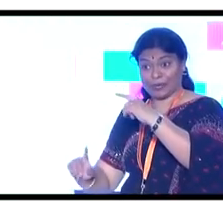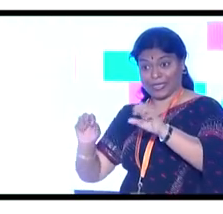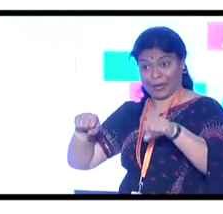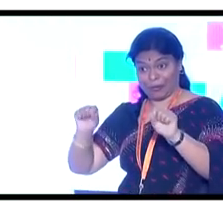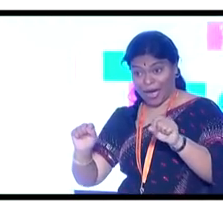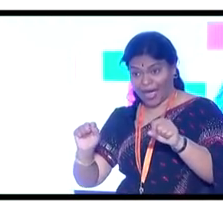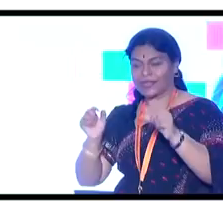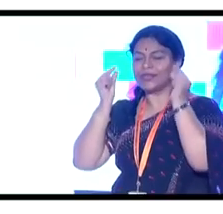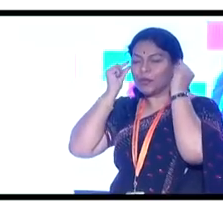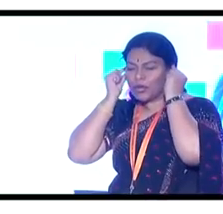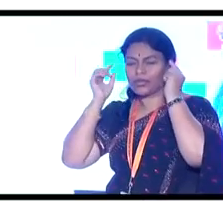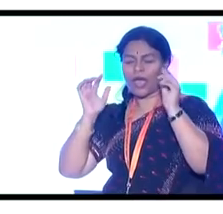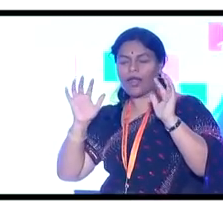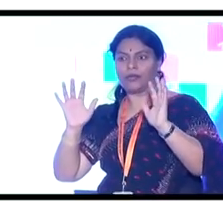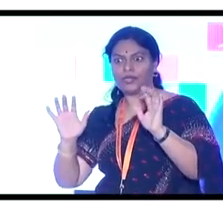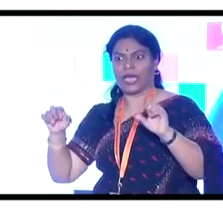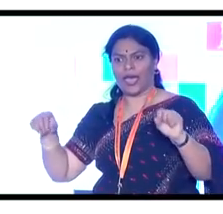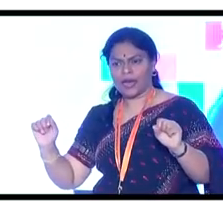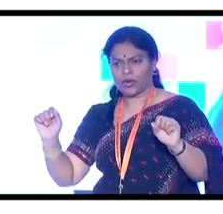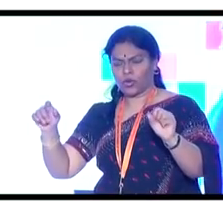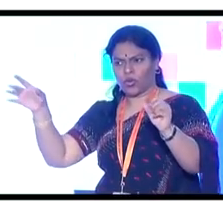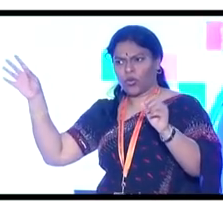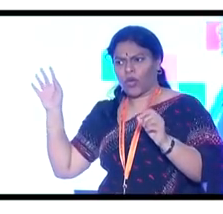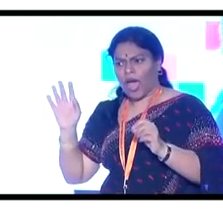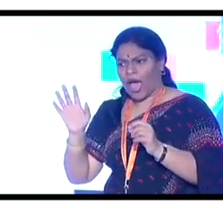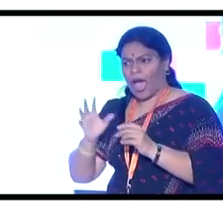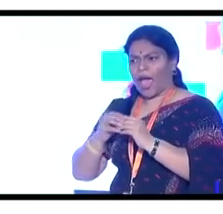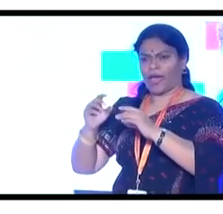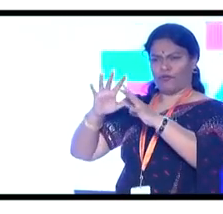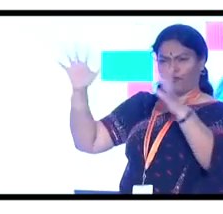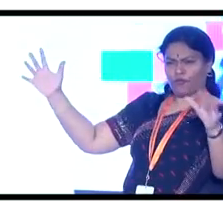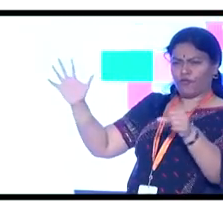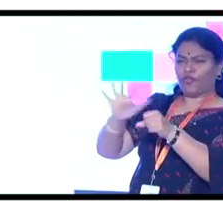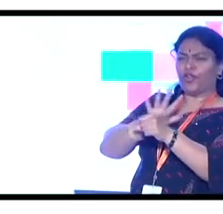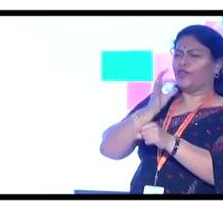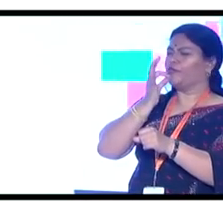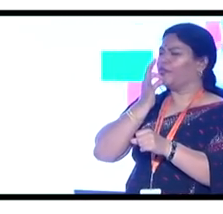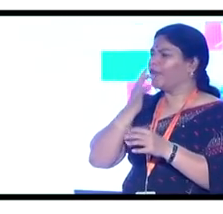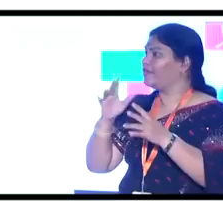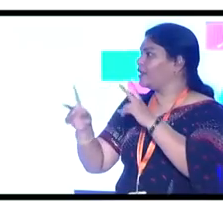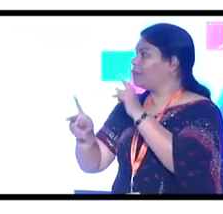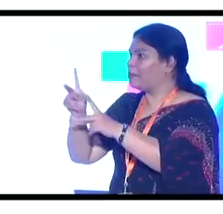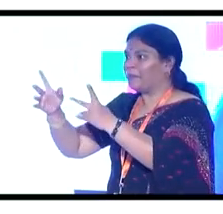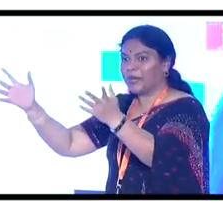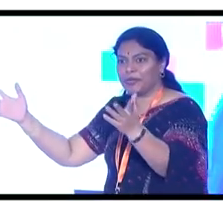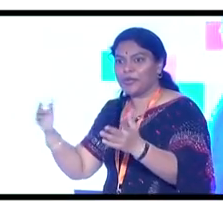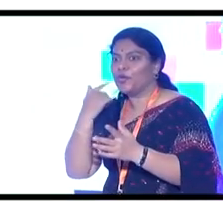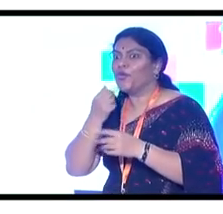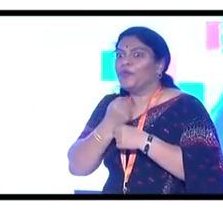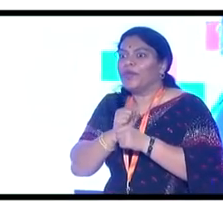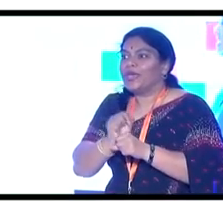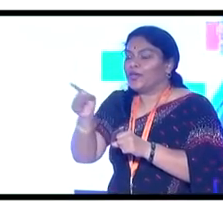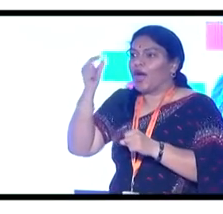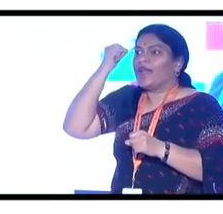music in your ears and the wind in your hair. Live for days when you're surrounded by your favorite people who make you realize